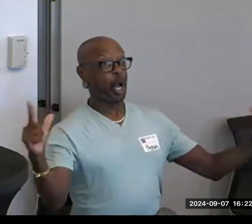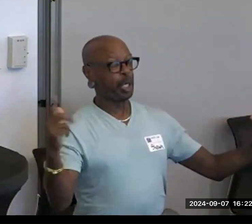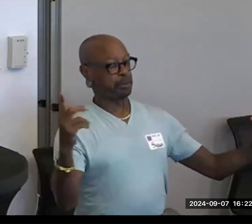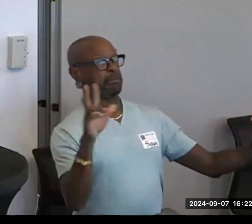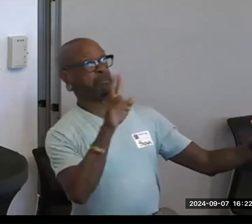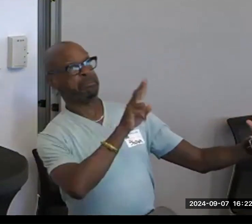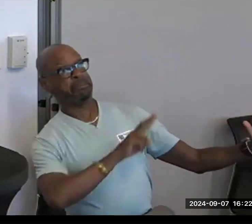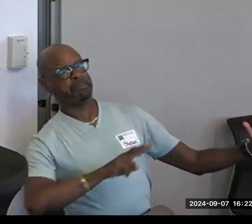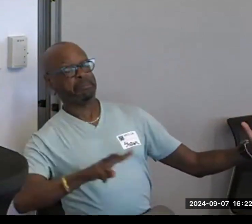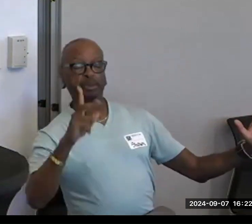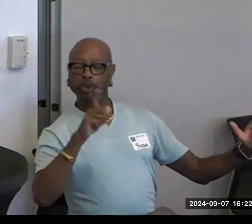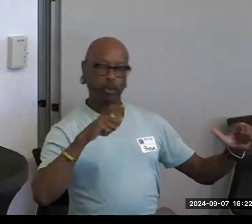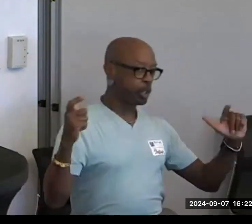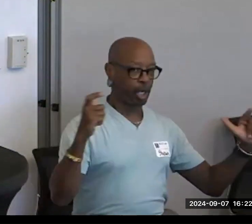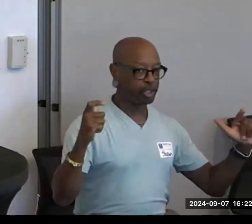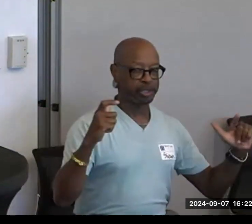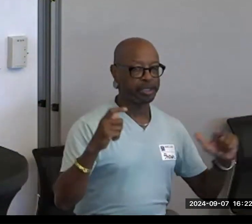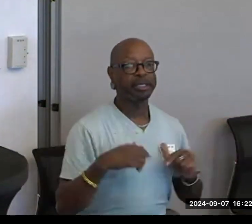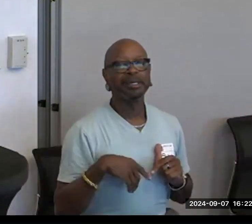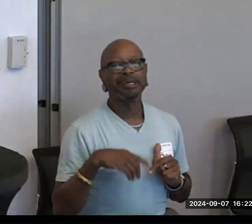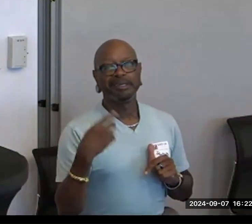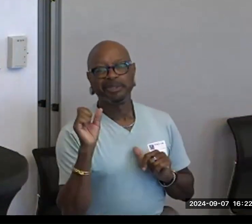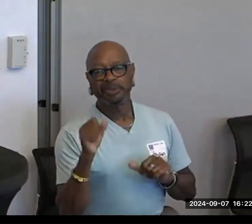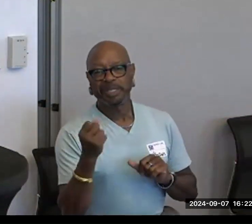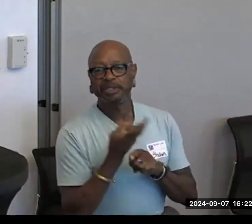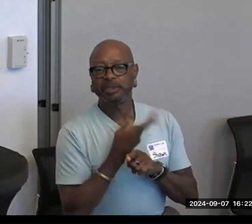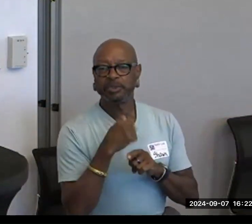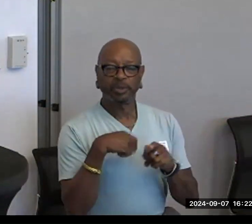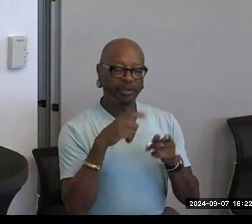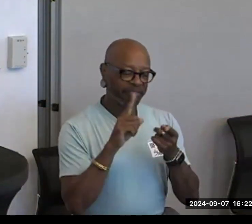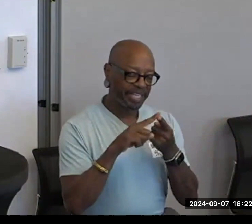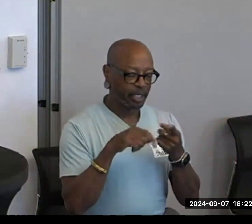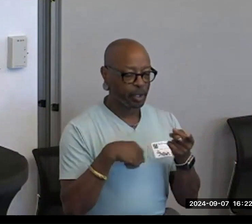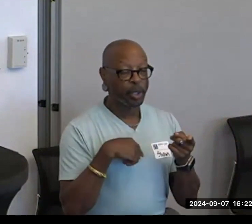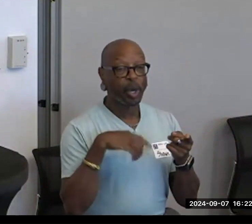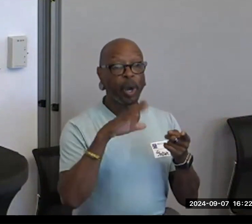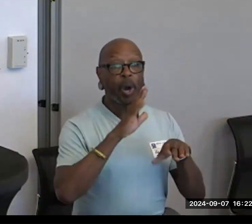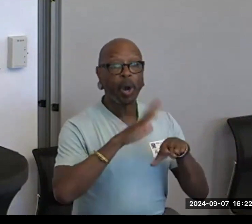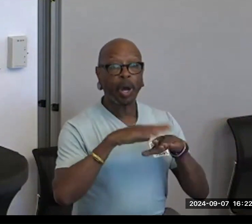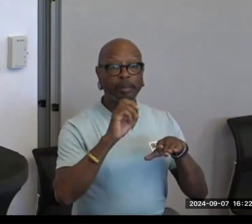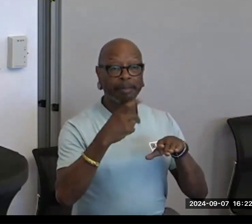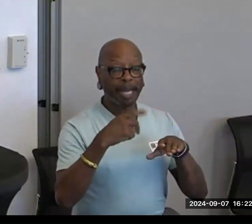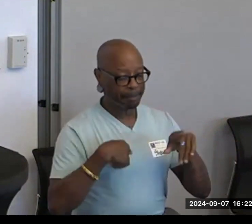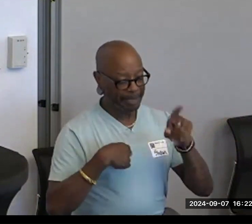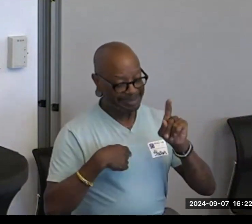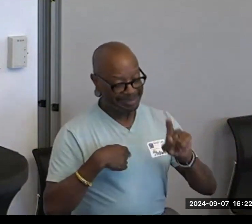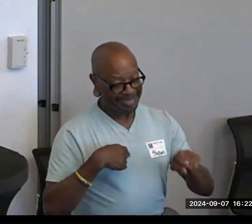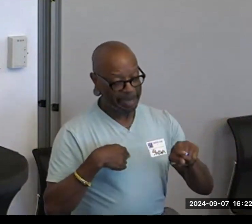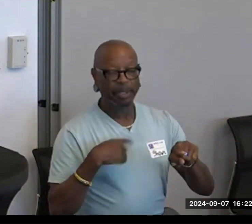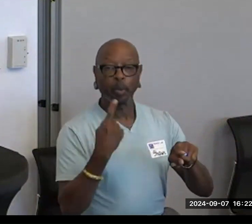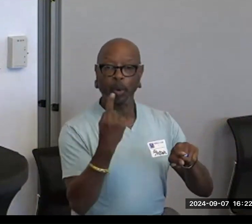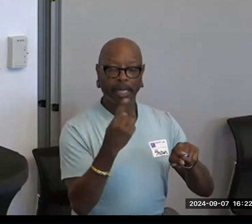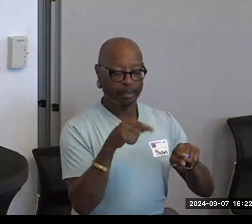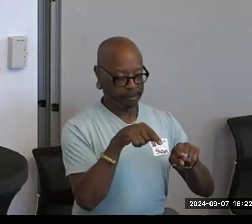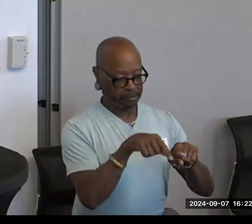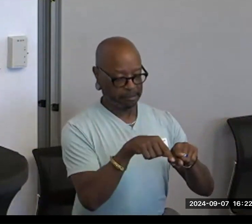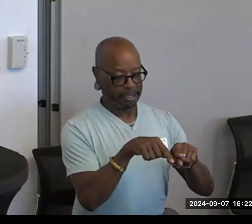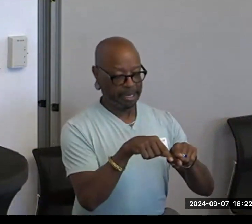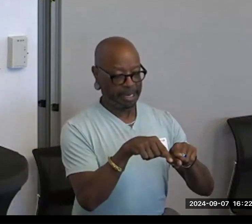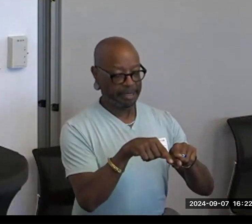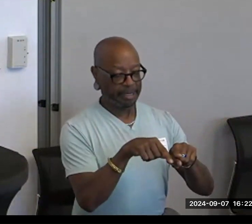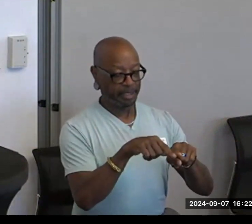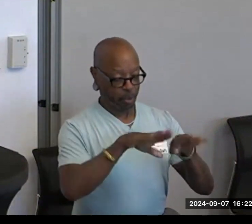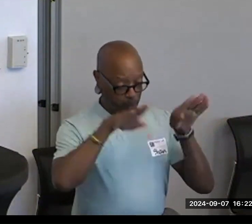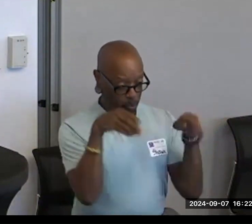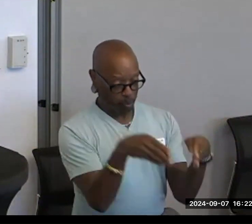Yeah, one nice thing is that you can place your finger at a certain place on the map, and then you tap this one button, and it zooms